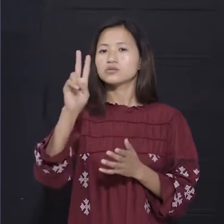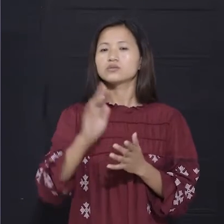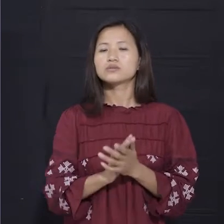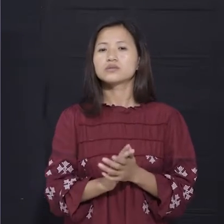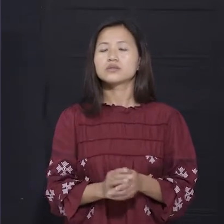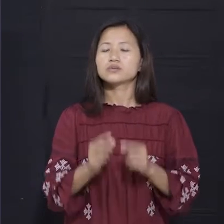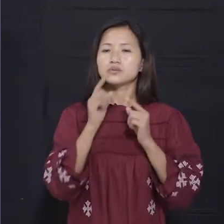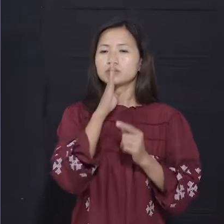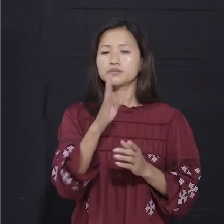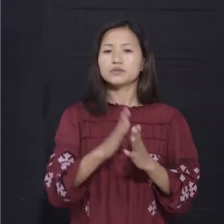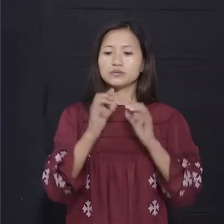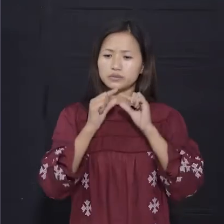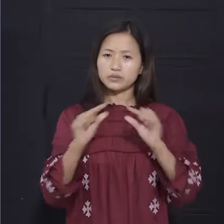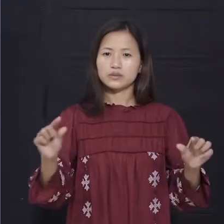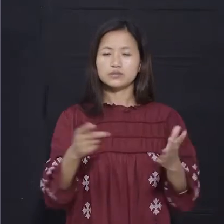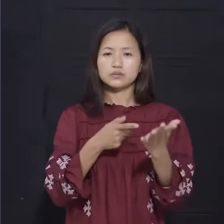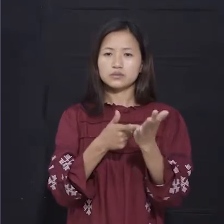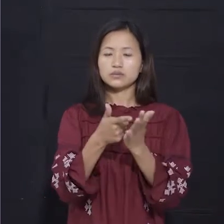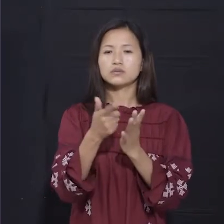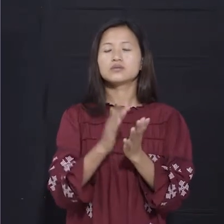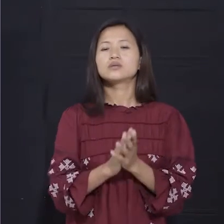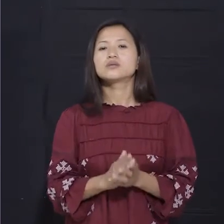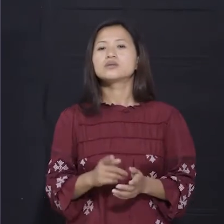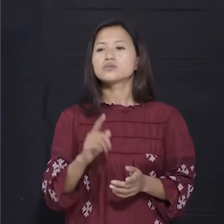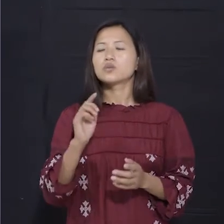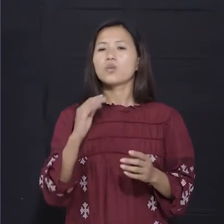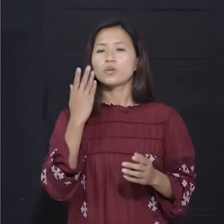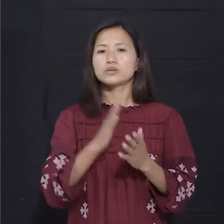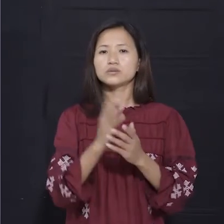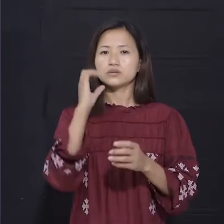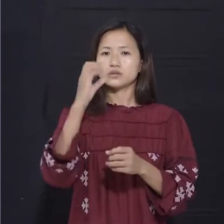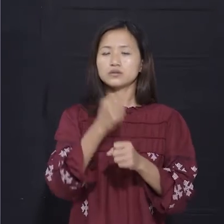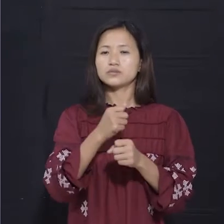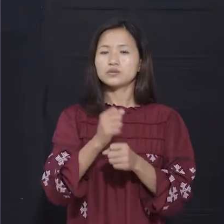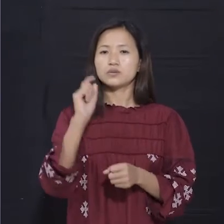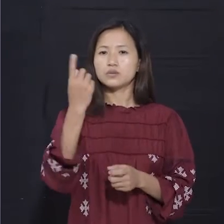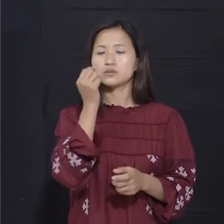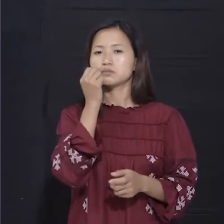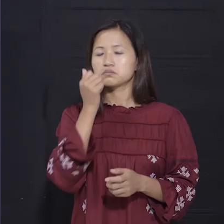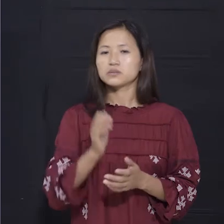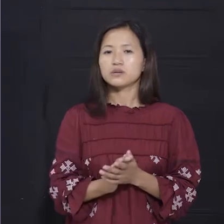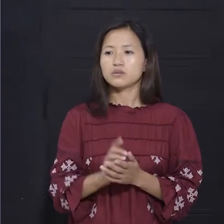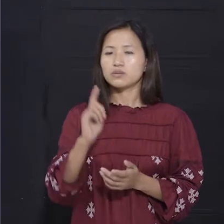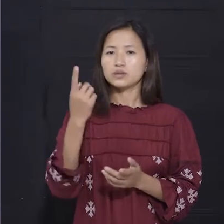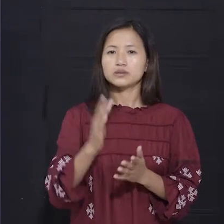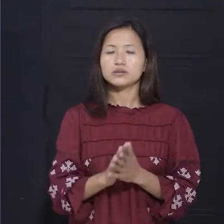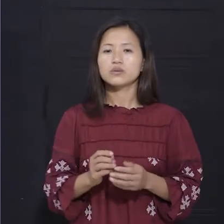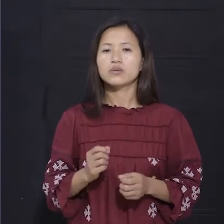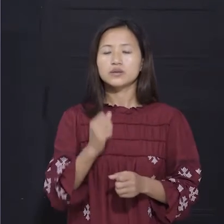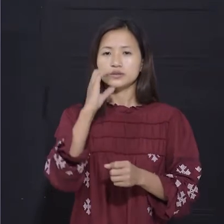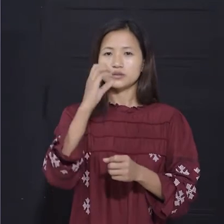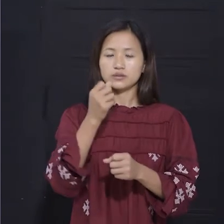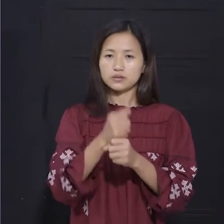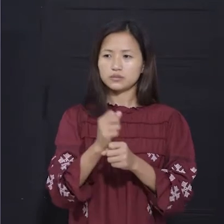great rulers. All right. So when Chandragupta I was ruling, when Samudragupta was a ruler, and when